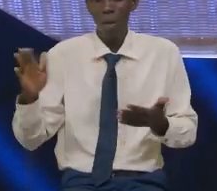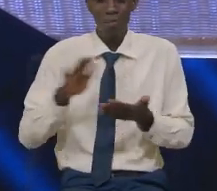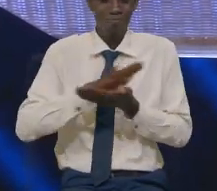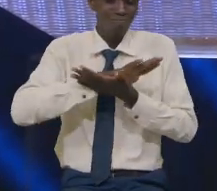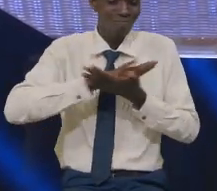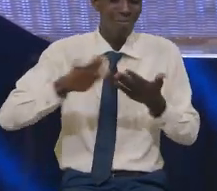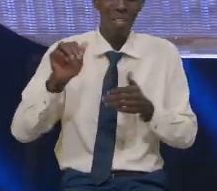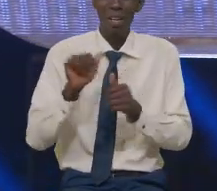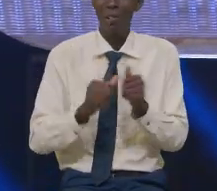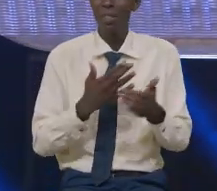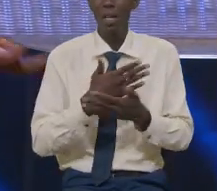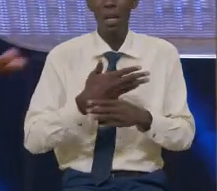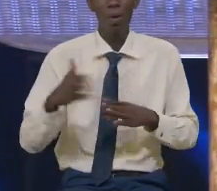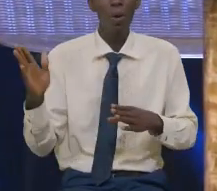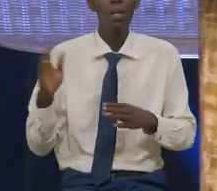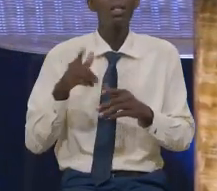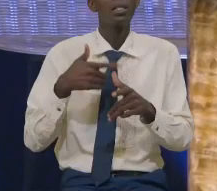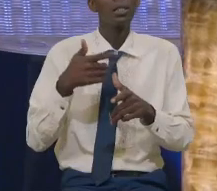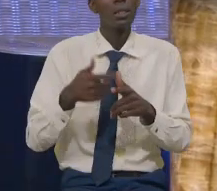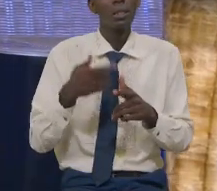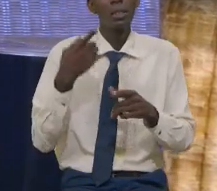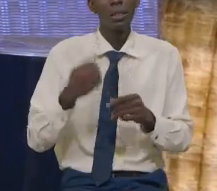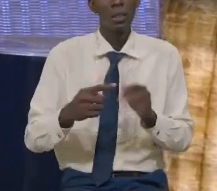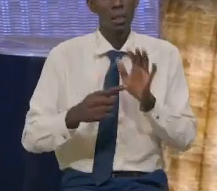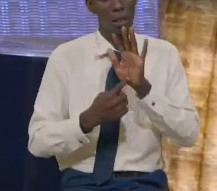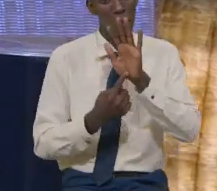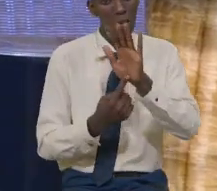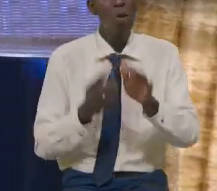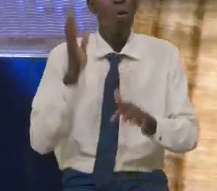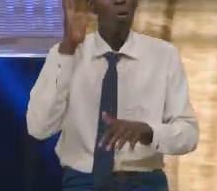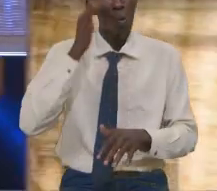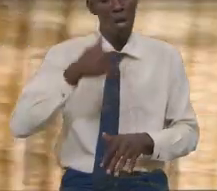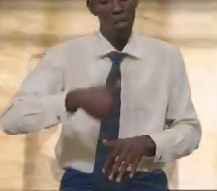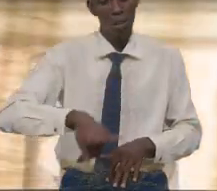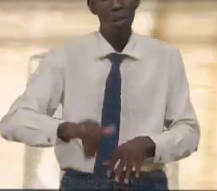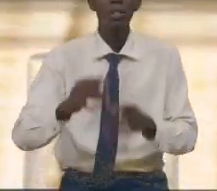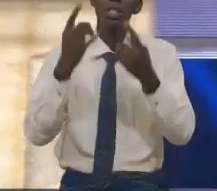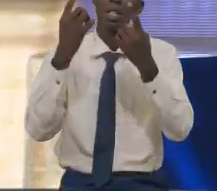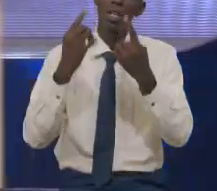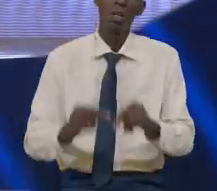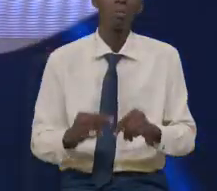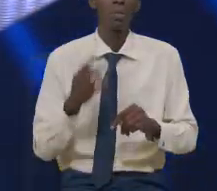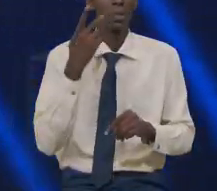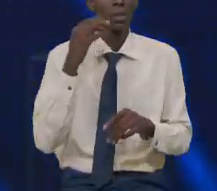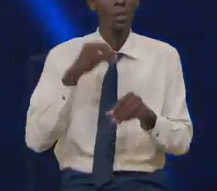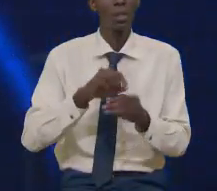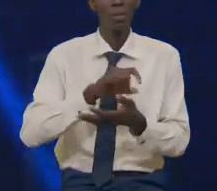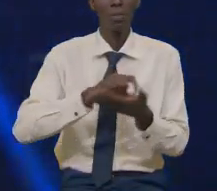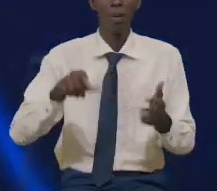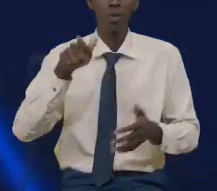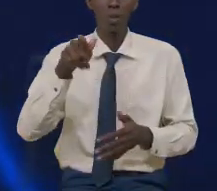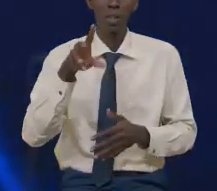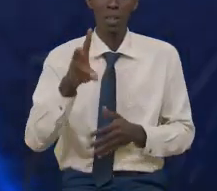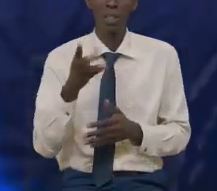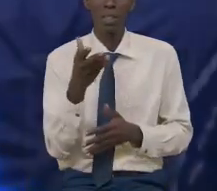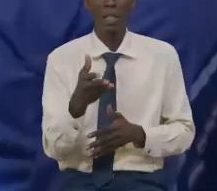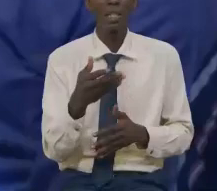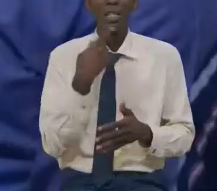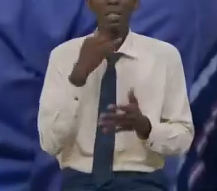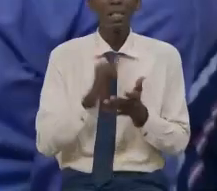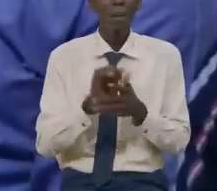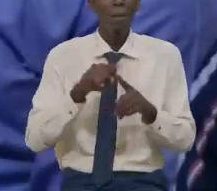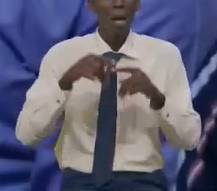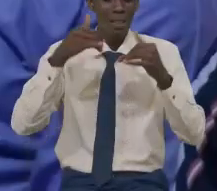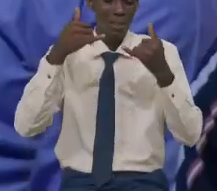everything away, the revelation will still come. Look at verse 26 there. In verse 26, it says,